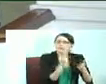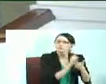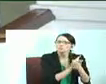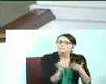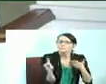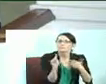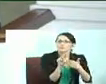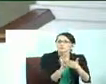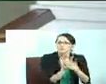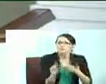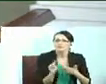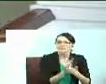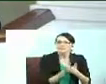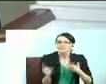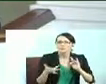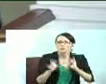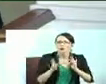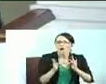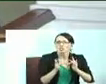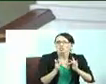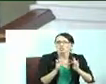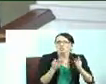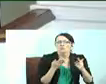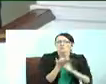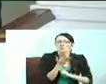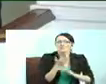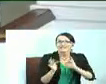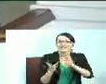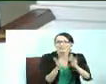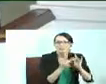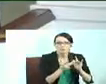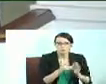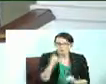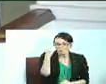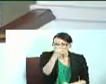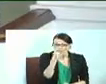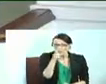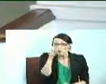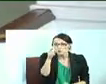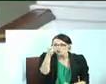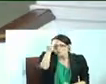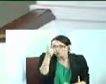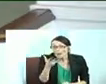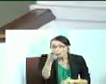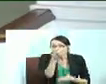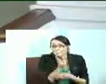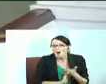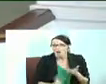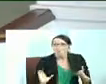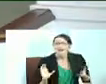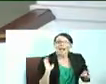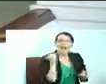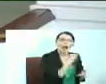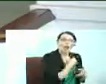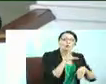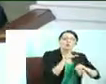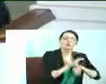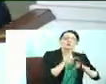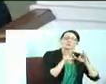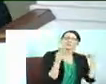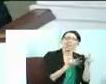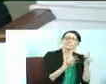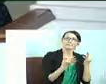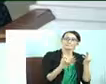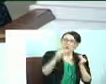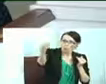week electronically. We consider you part of our church family and welcome you to participate